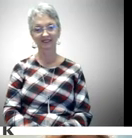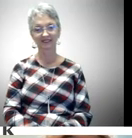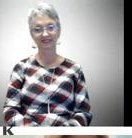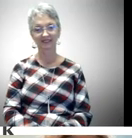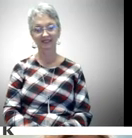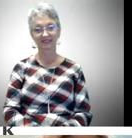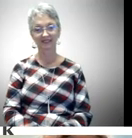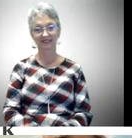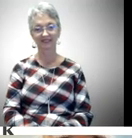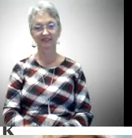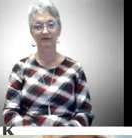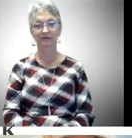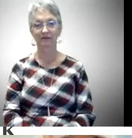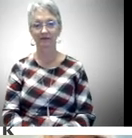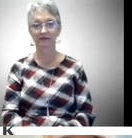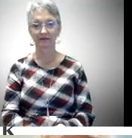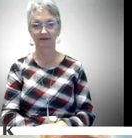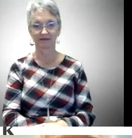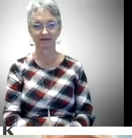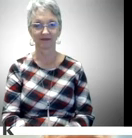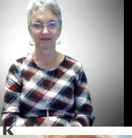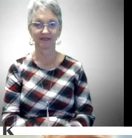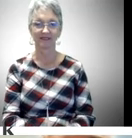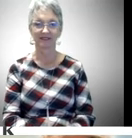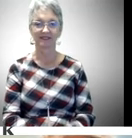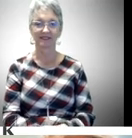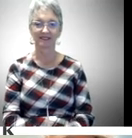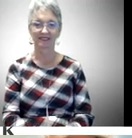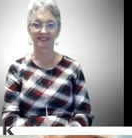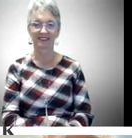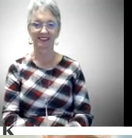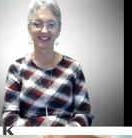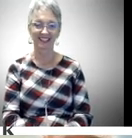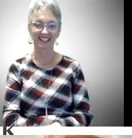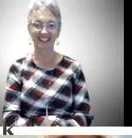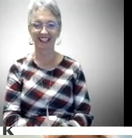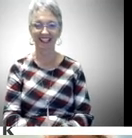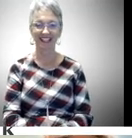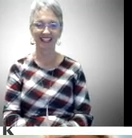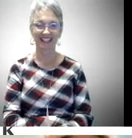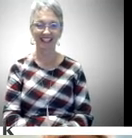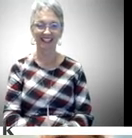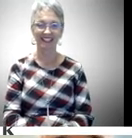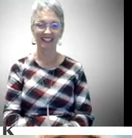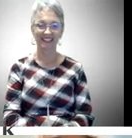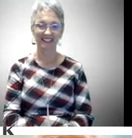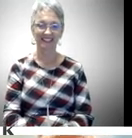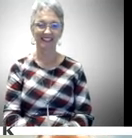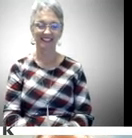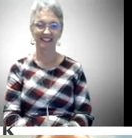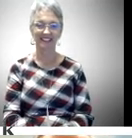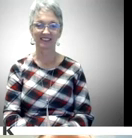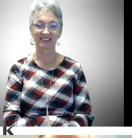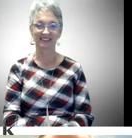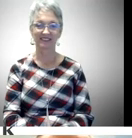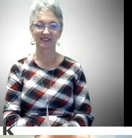do. And they said, boy, that's a lot, that's hard work. And the reality is, and I think a